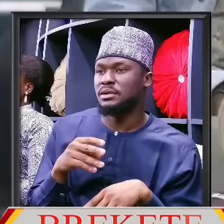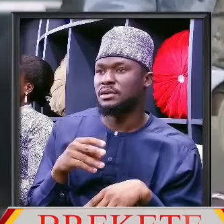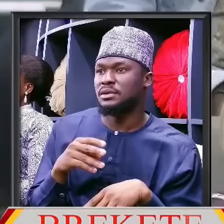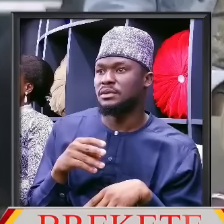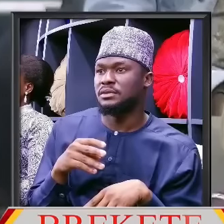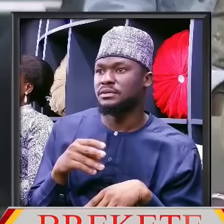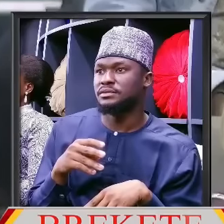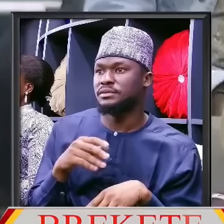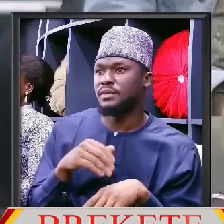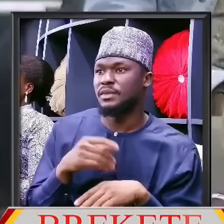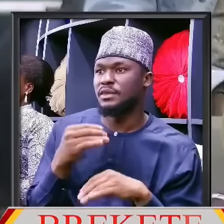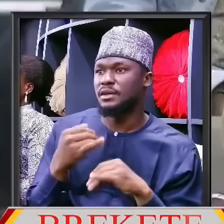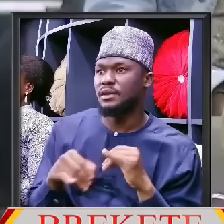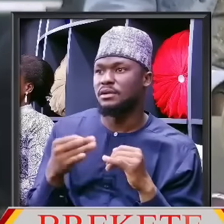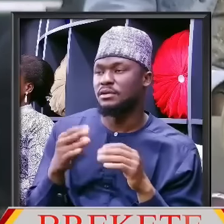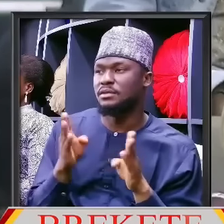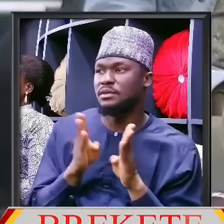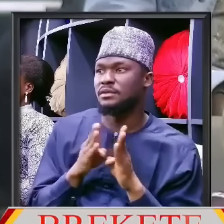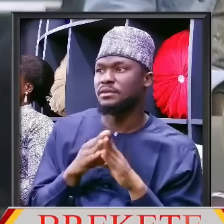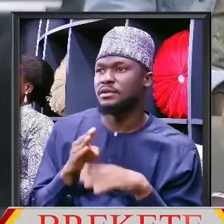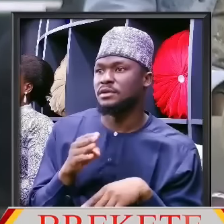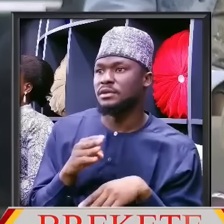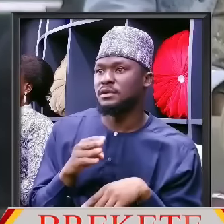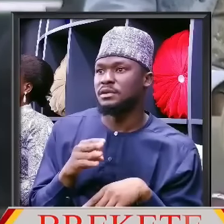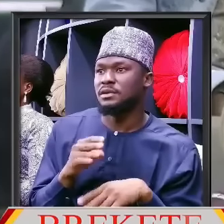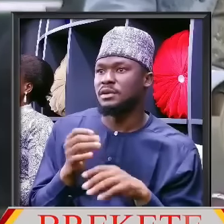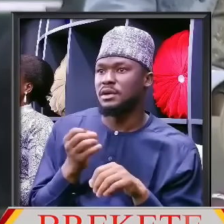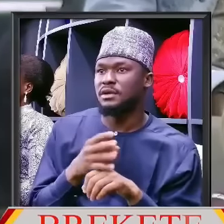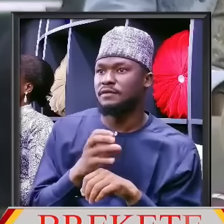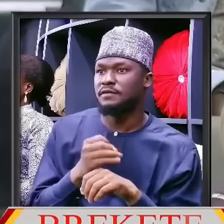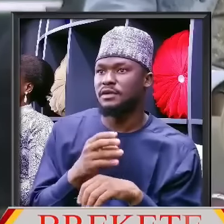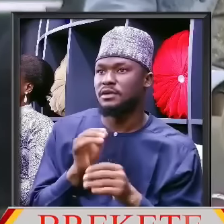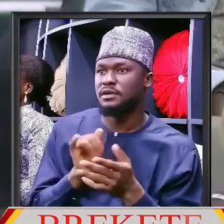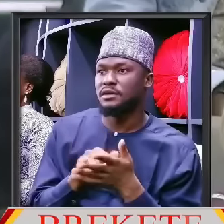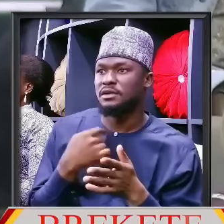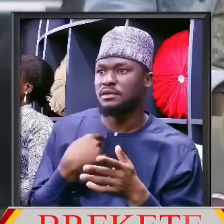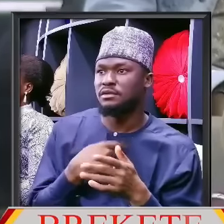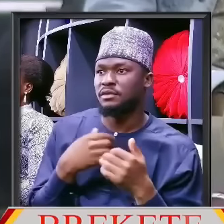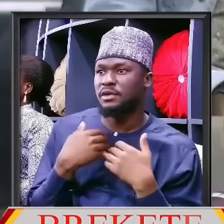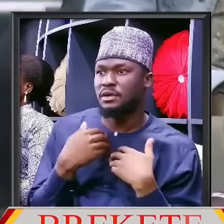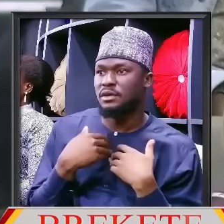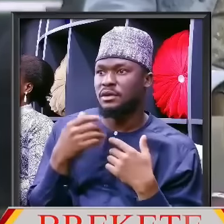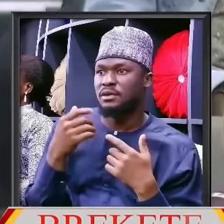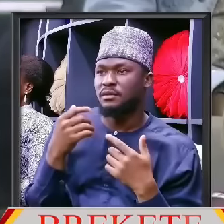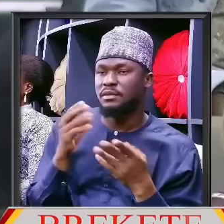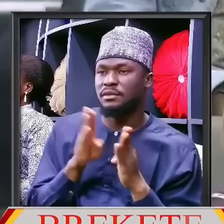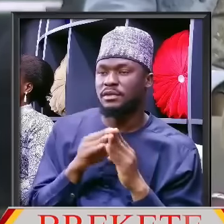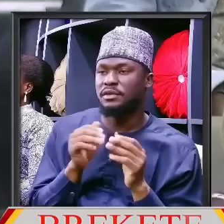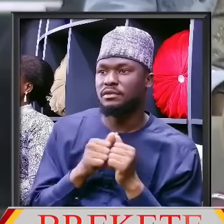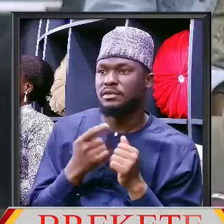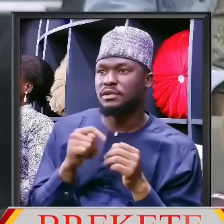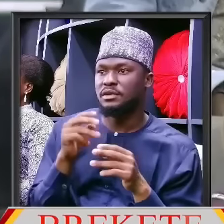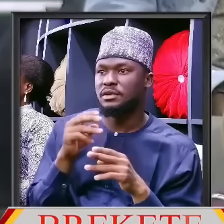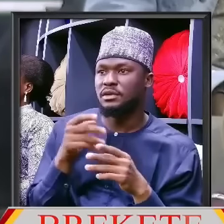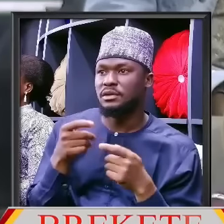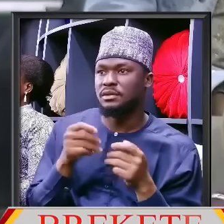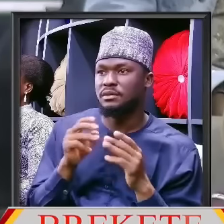committee. Mm-hmm. Continue. At the end of the meeting, the committee now advised that we have a meeting with the management of the